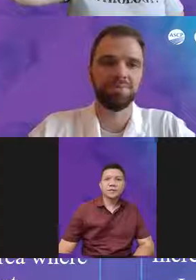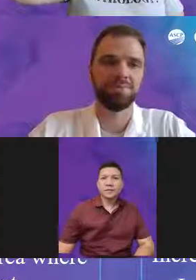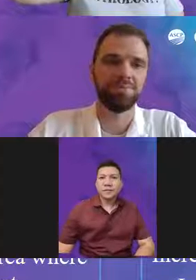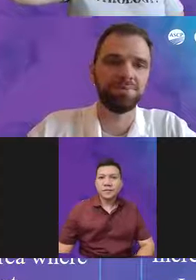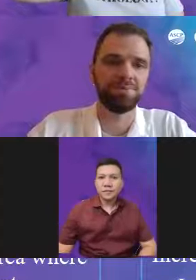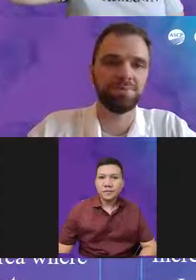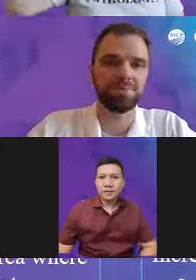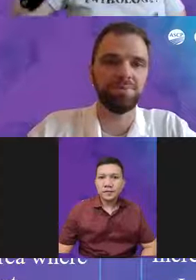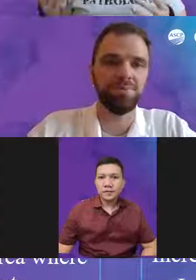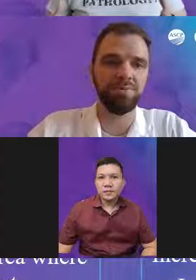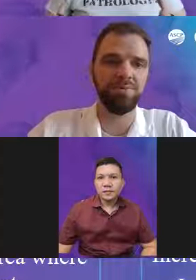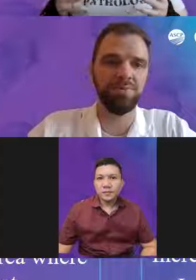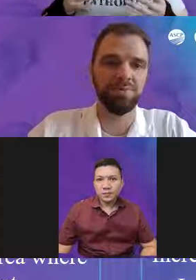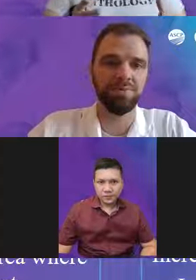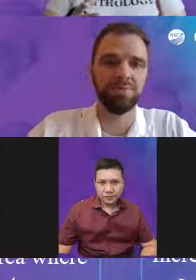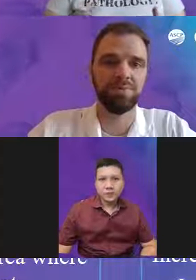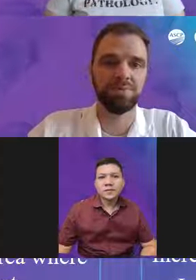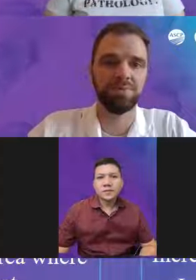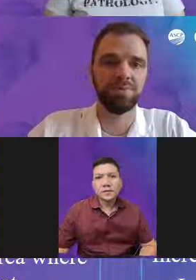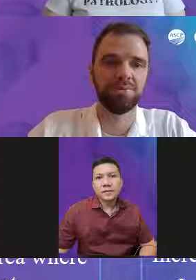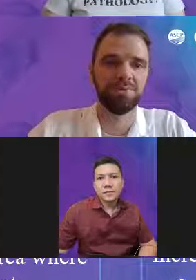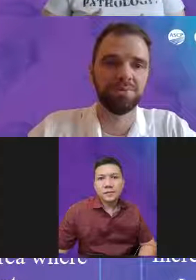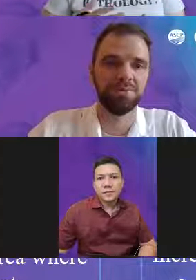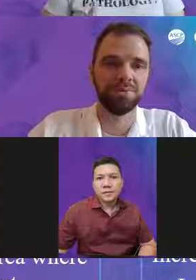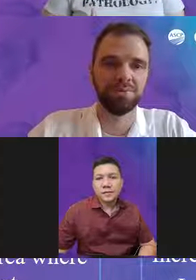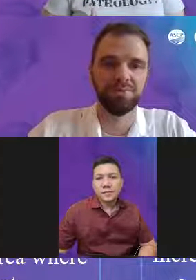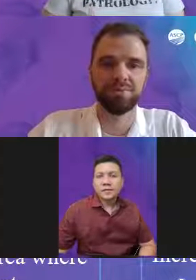It's a EDTA whole blood, so lavender top.